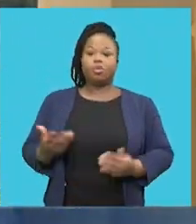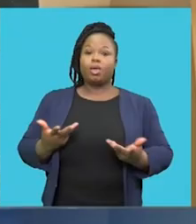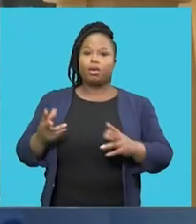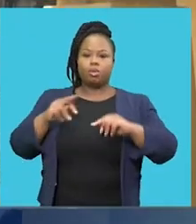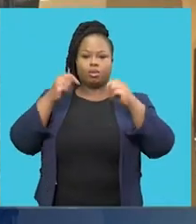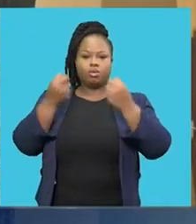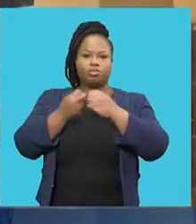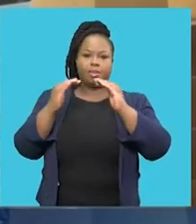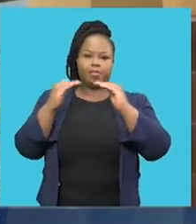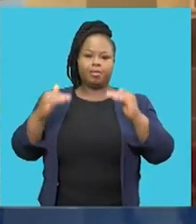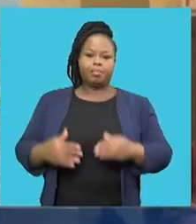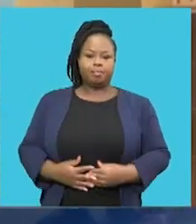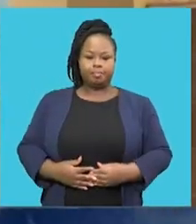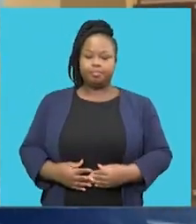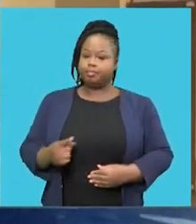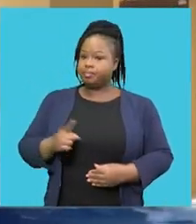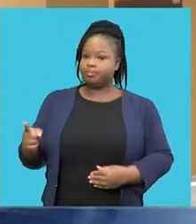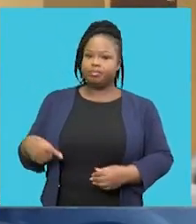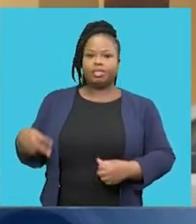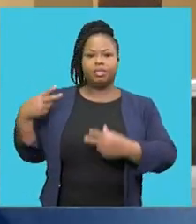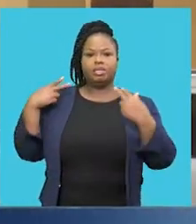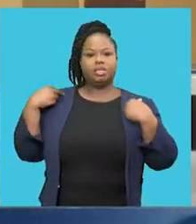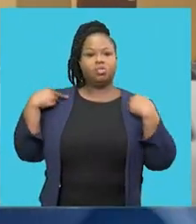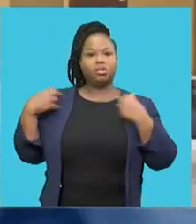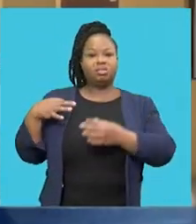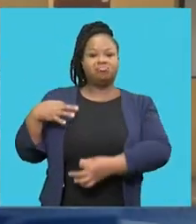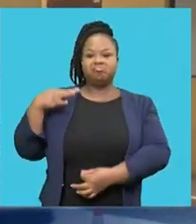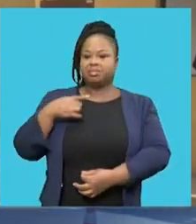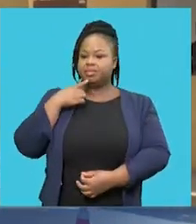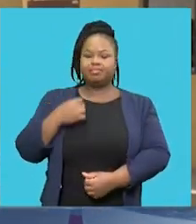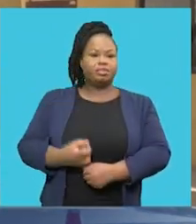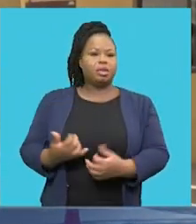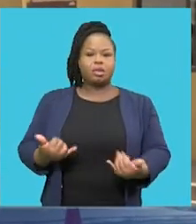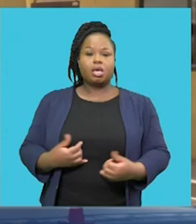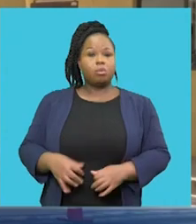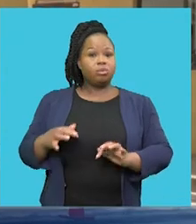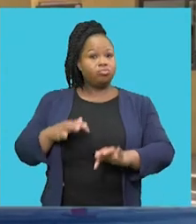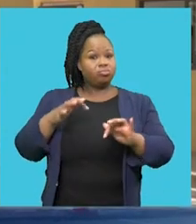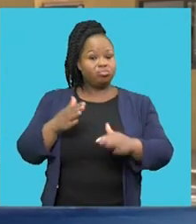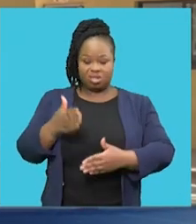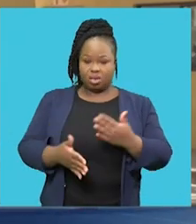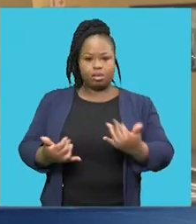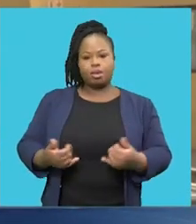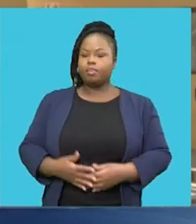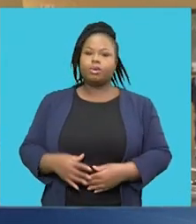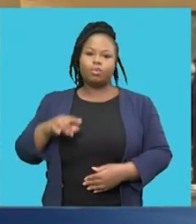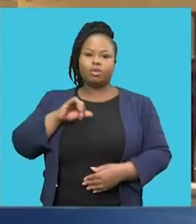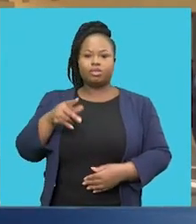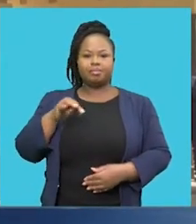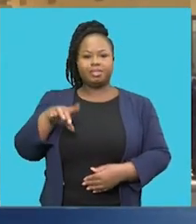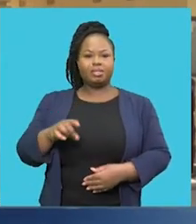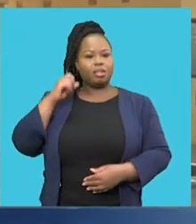national level. Labo nogada bashaya phansi ngonyawo bathi ke bakude nokuqeda lo mbhikisho uma i-JMPD